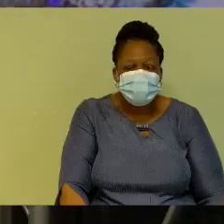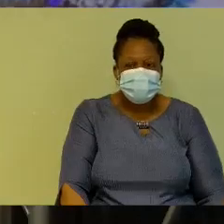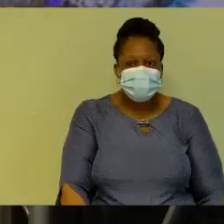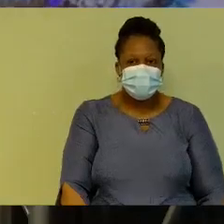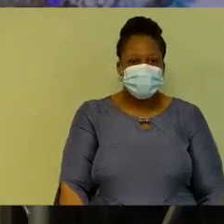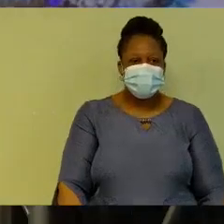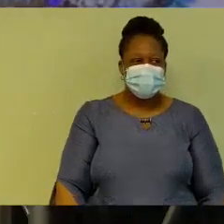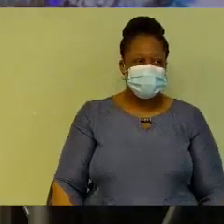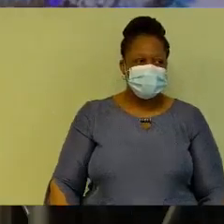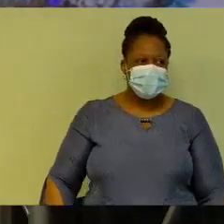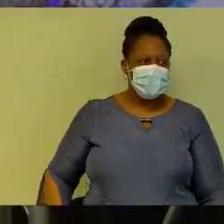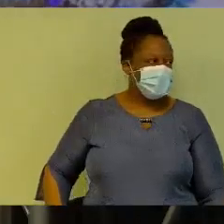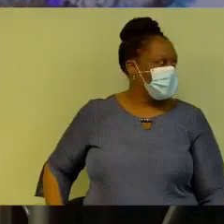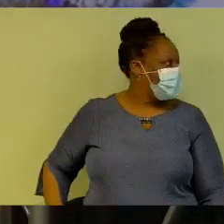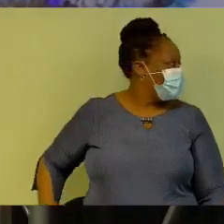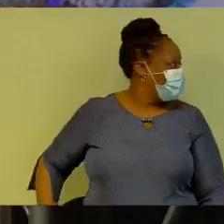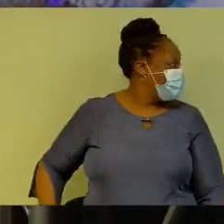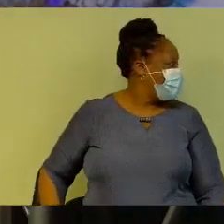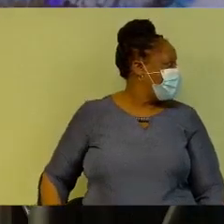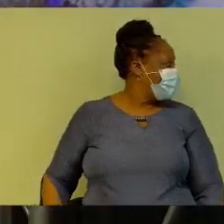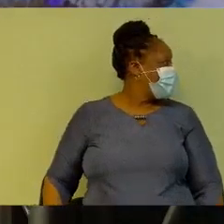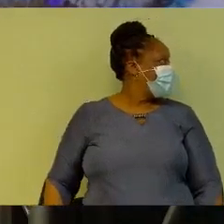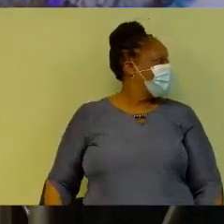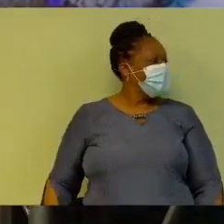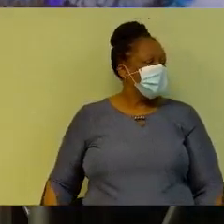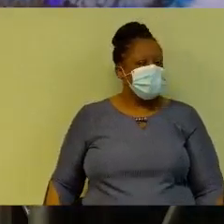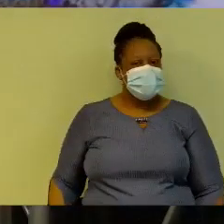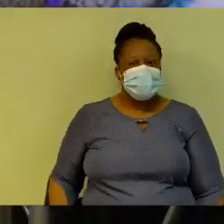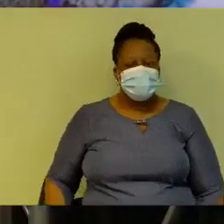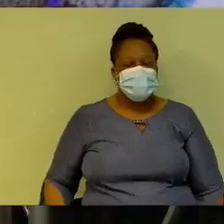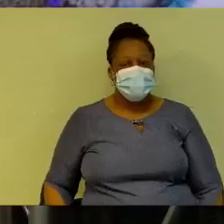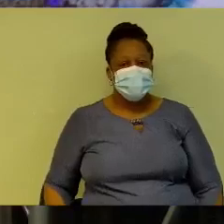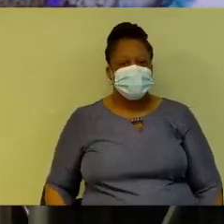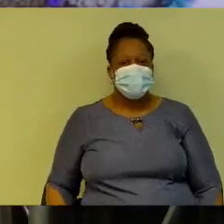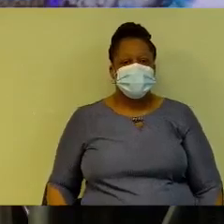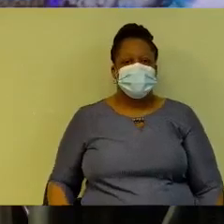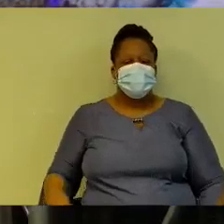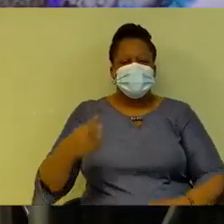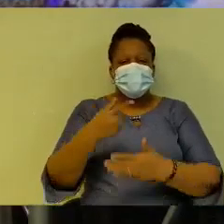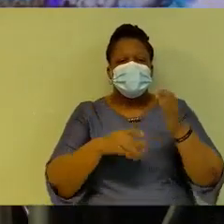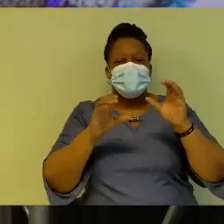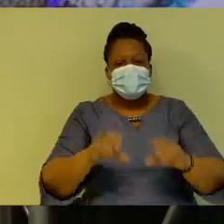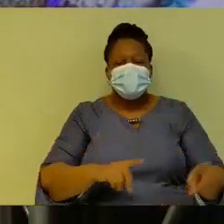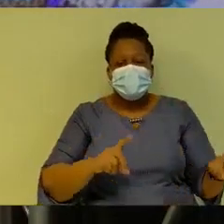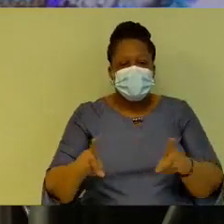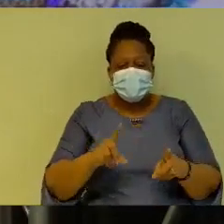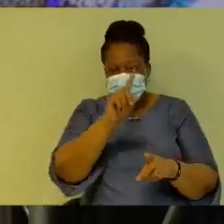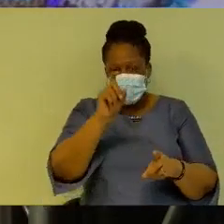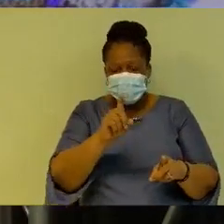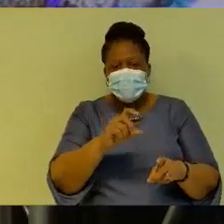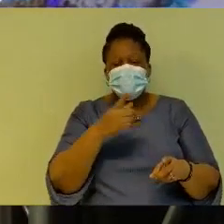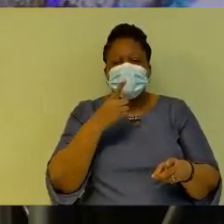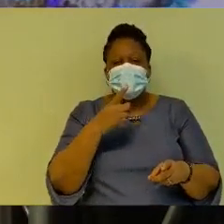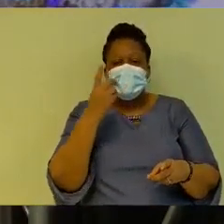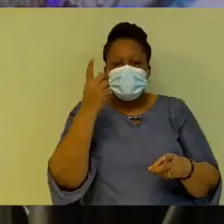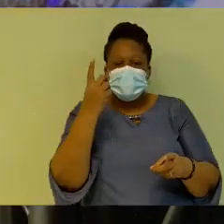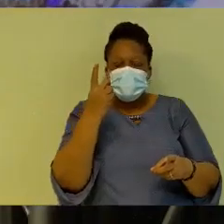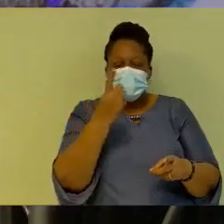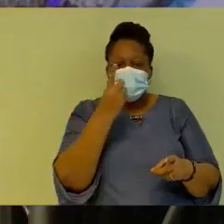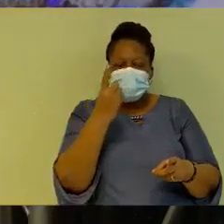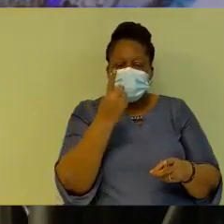This next question, what can be done to assist single mothers who live alone with